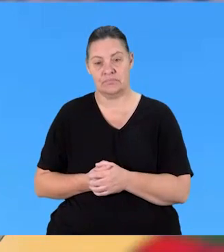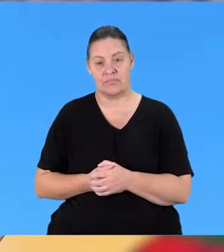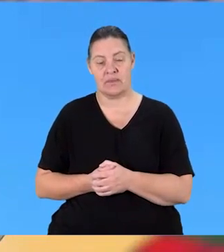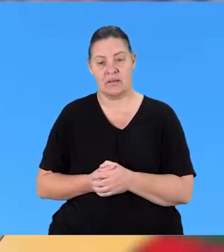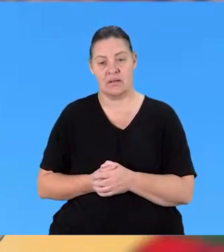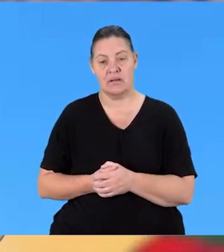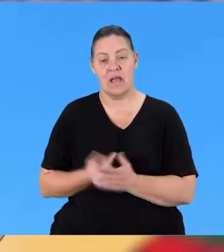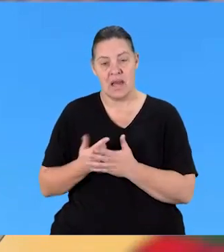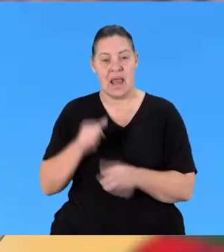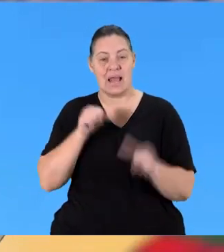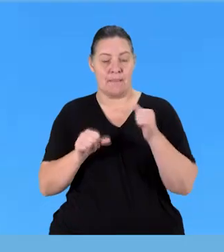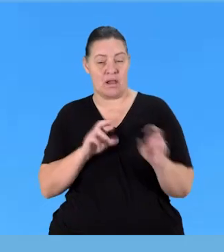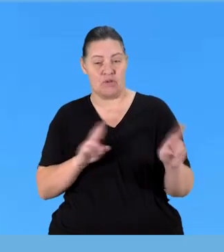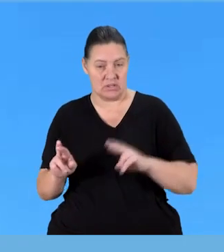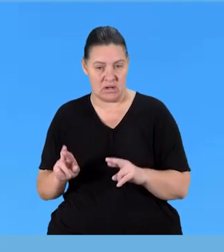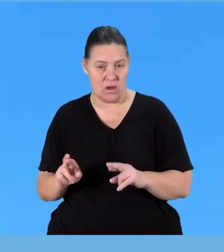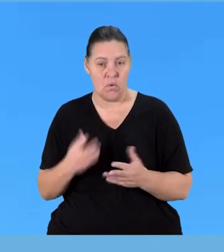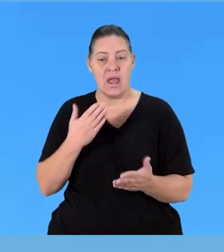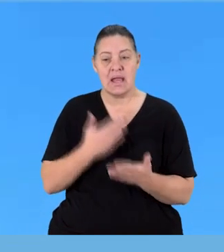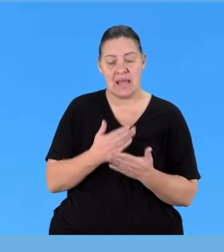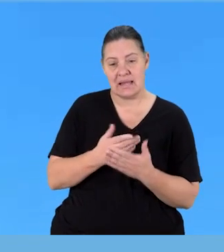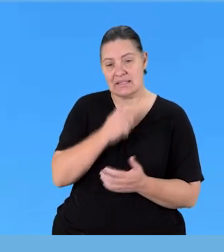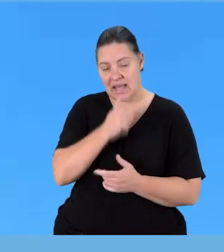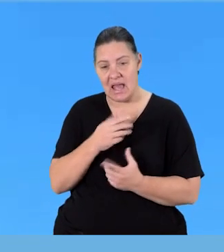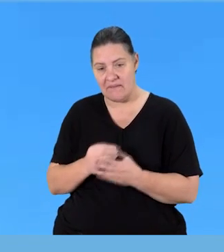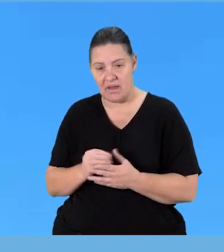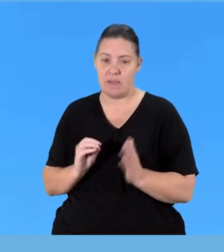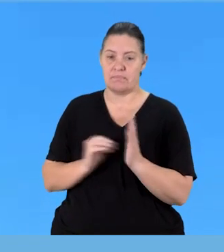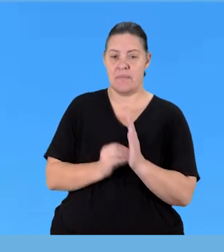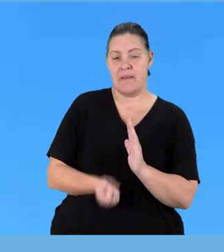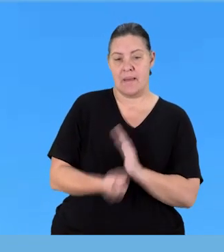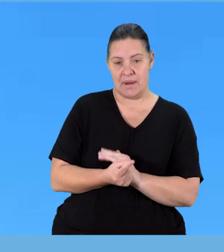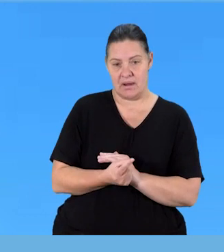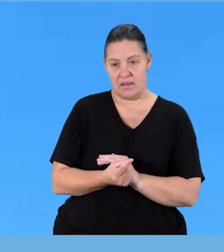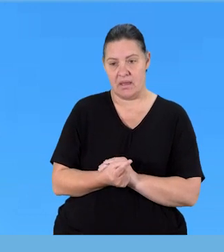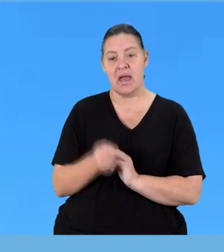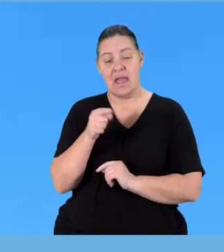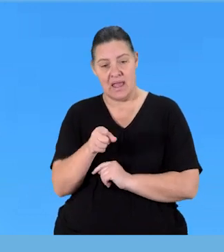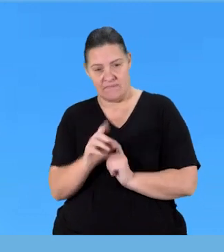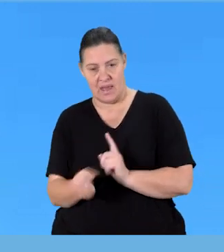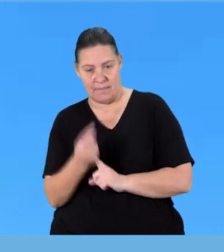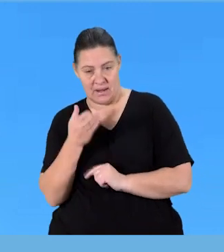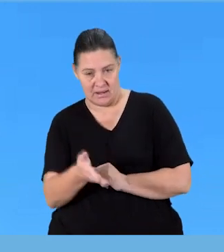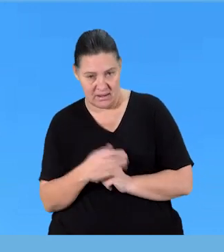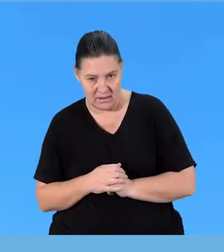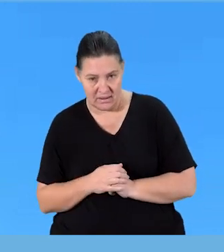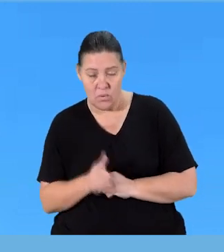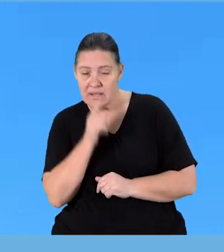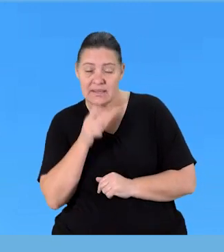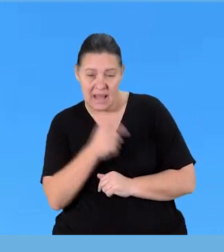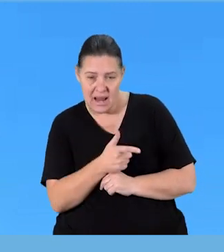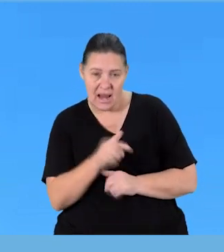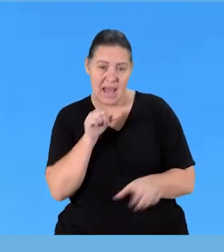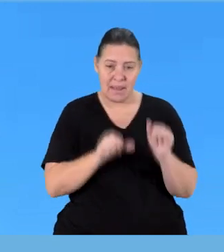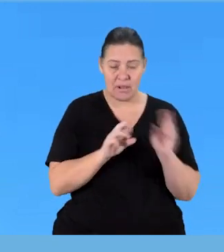So, in a chemical reaction, we can tell if it has taken place when one of this is happening. So we